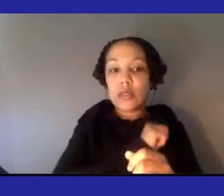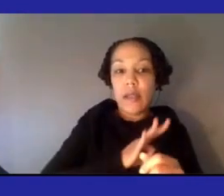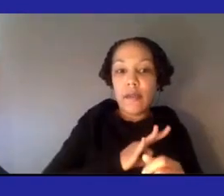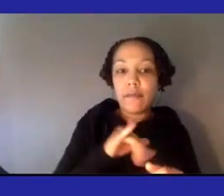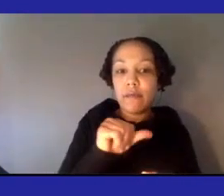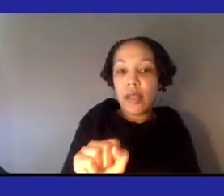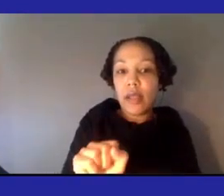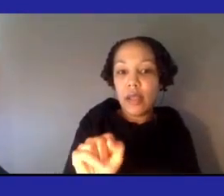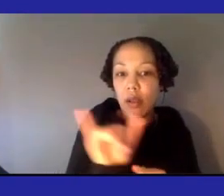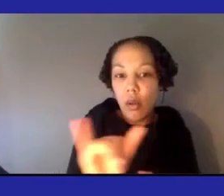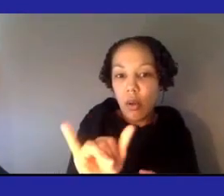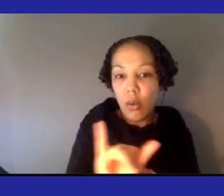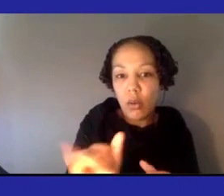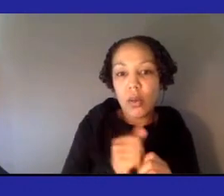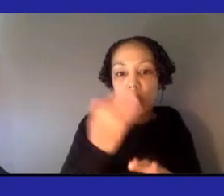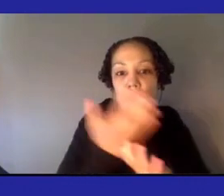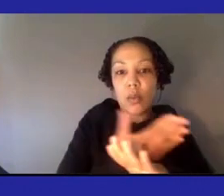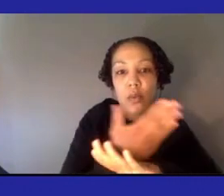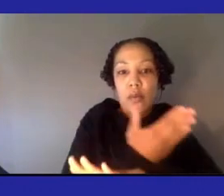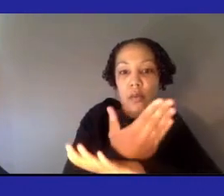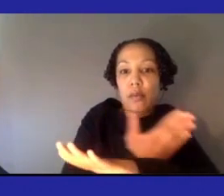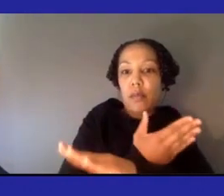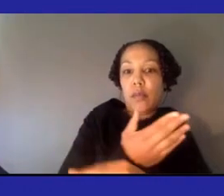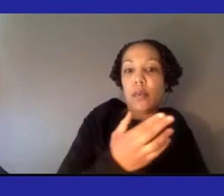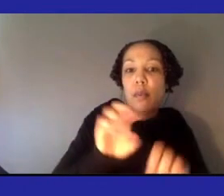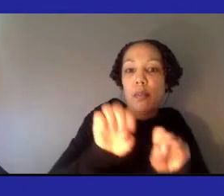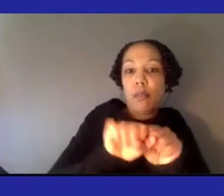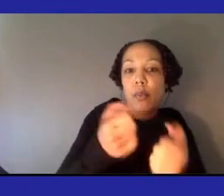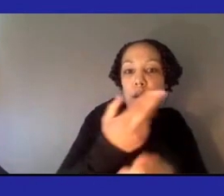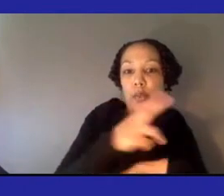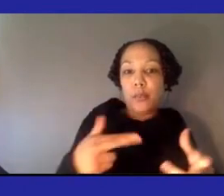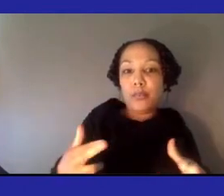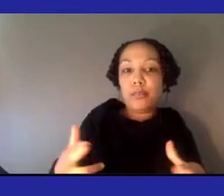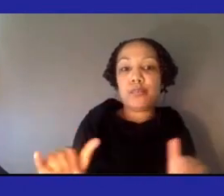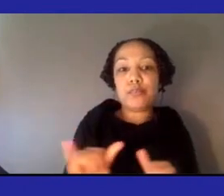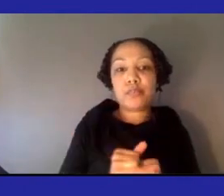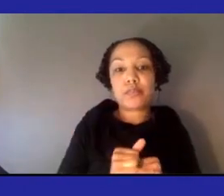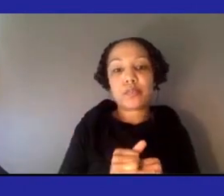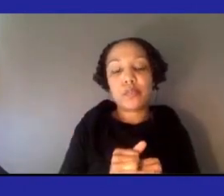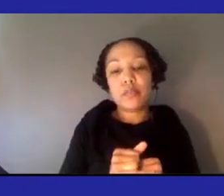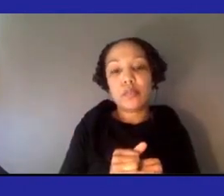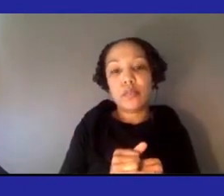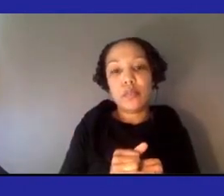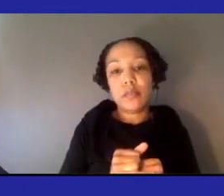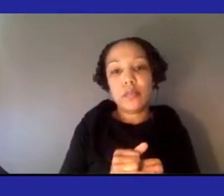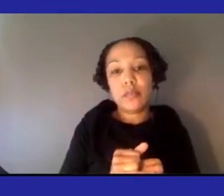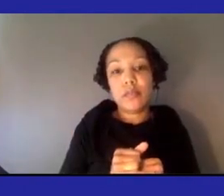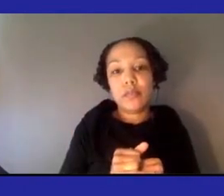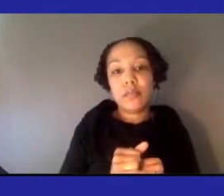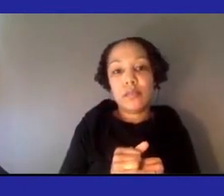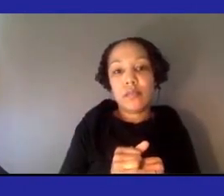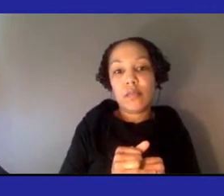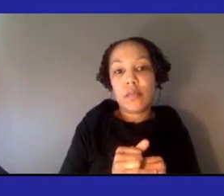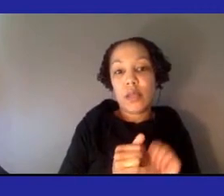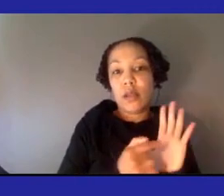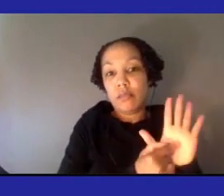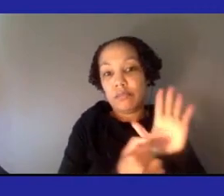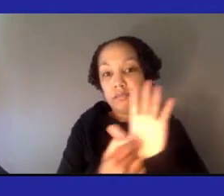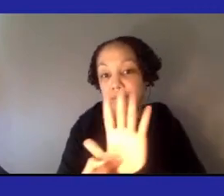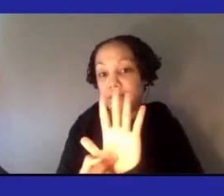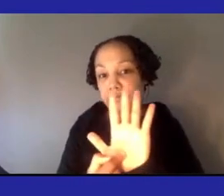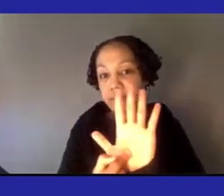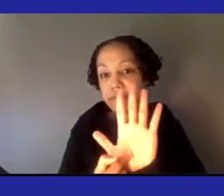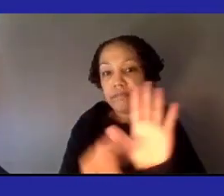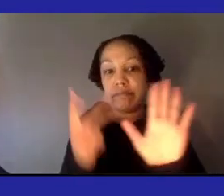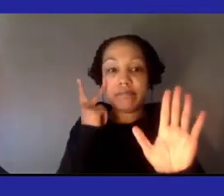main construction of the primary suite occurs. Next slide. These are a couple concept